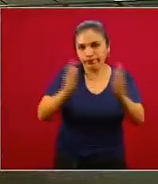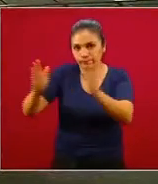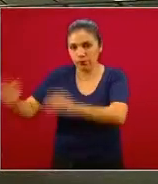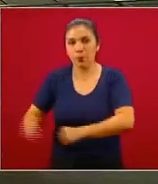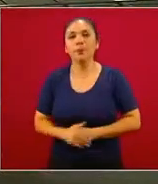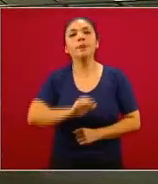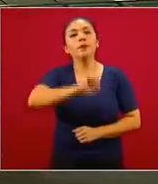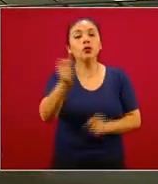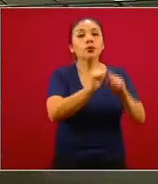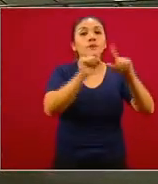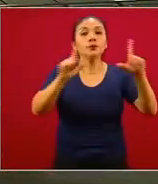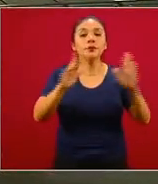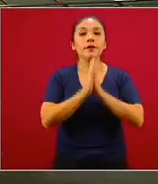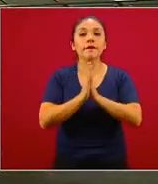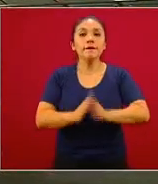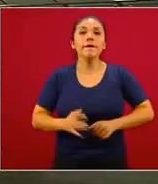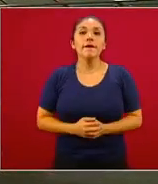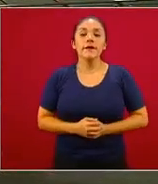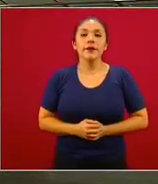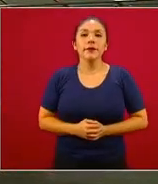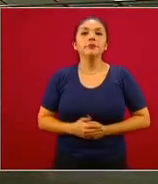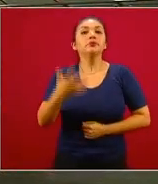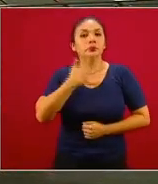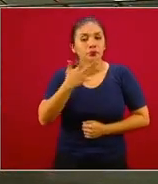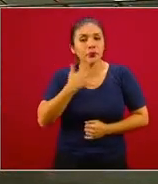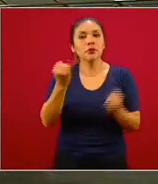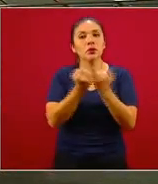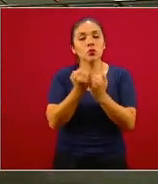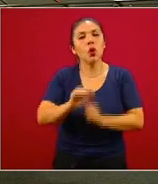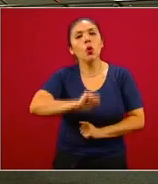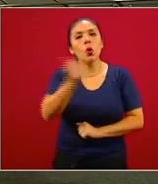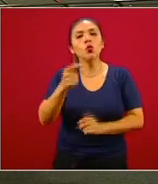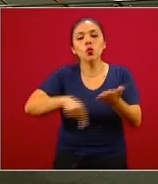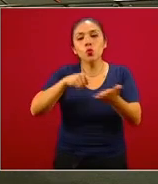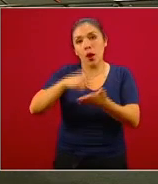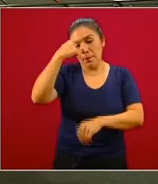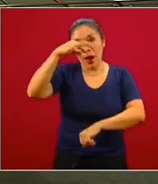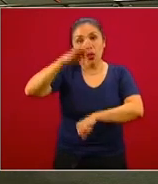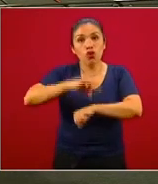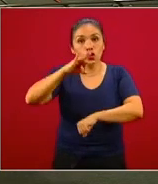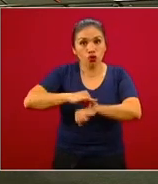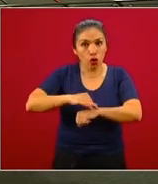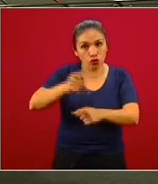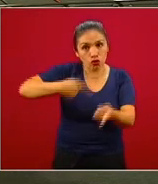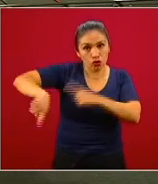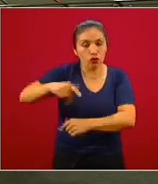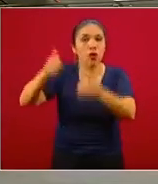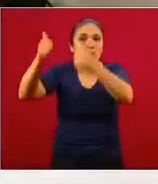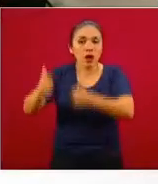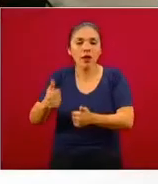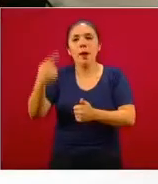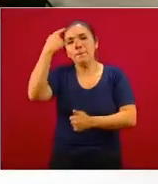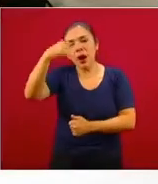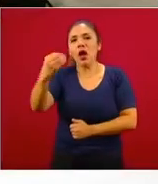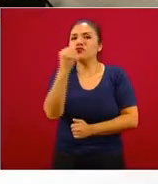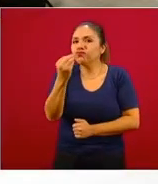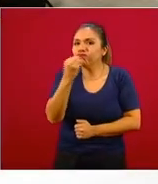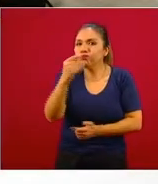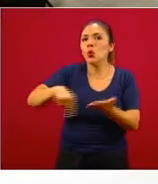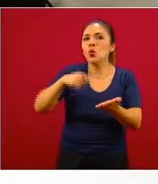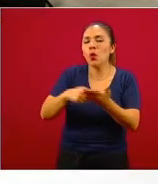units. We will also have a place for doctors, for residents,